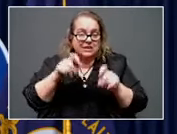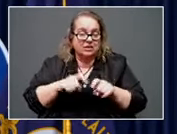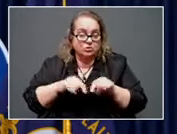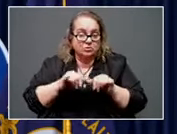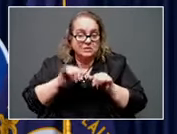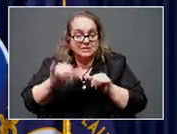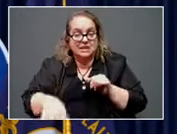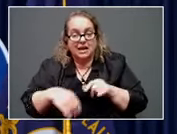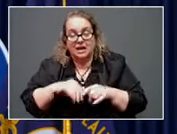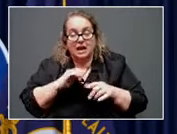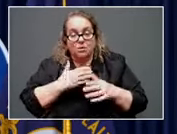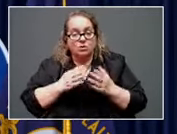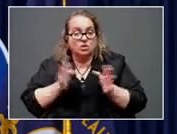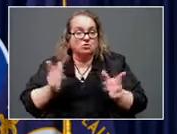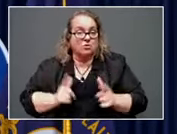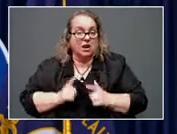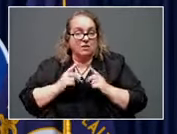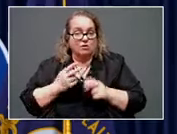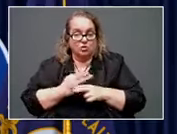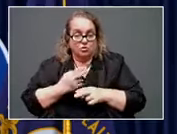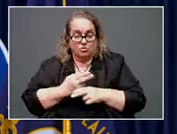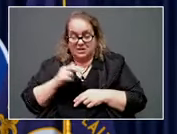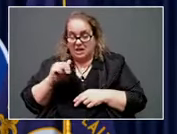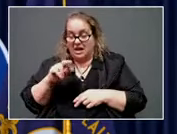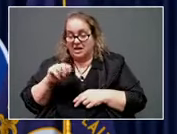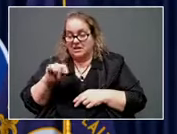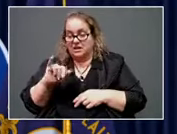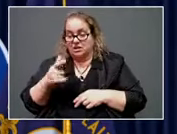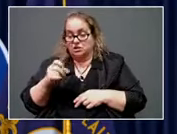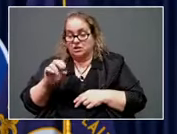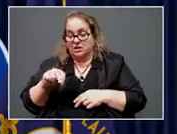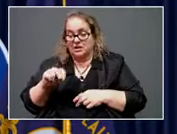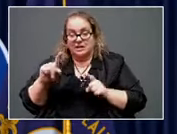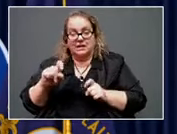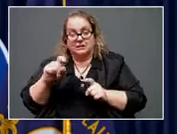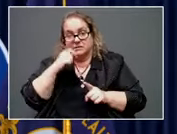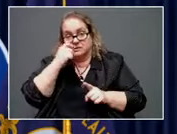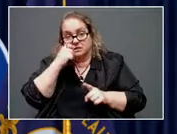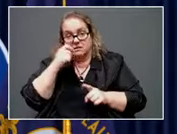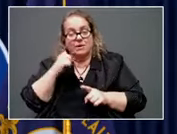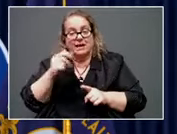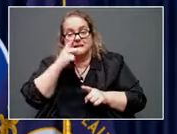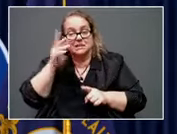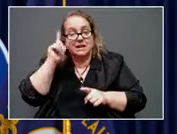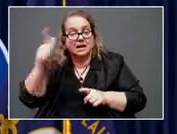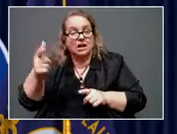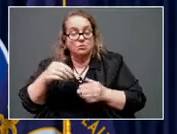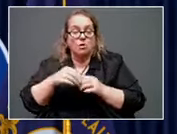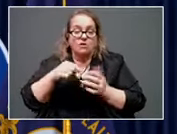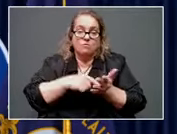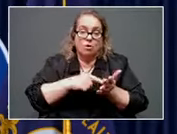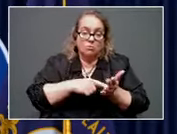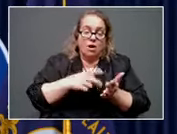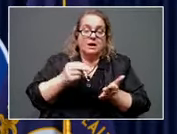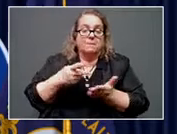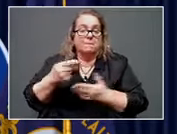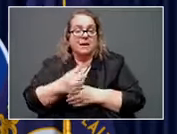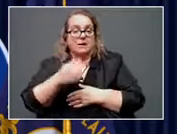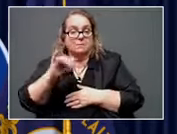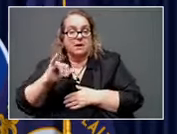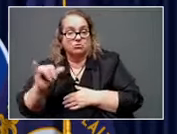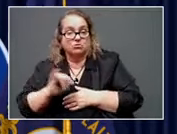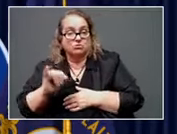general lives, use antigen tests that we hopefully will be able to see at a much more affordable price and paid for by insurance and others, per the